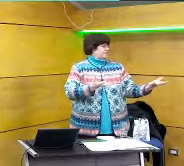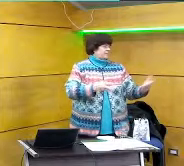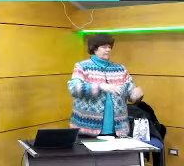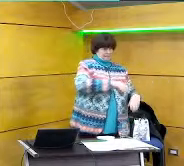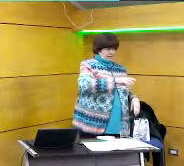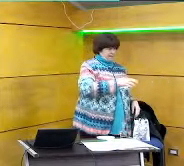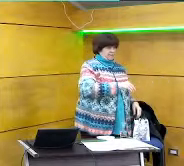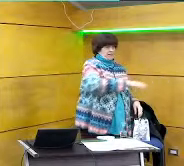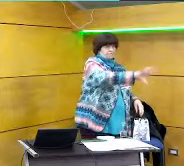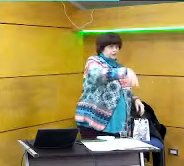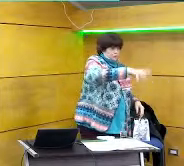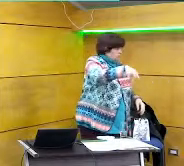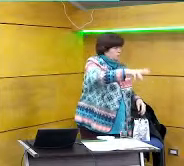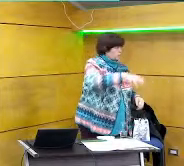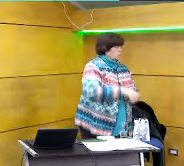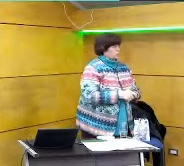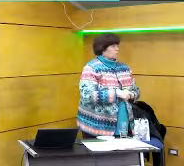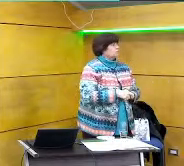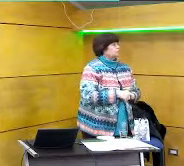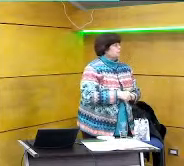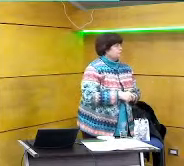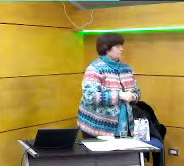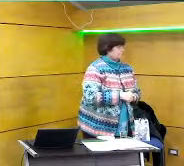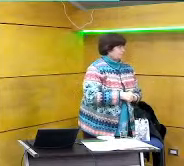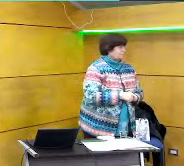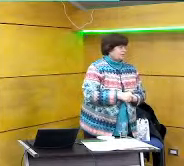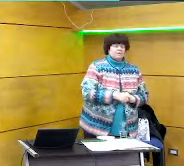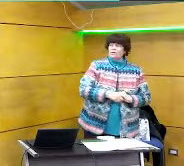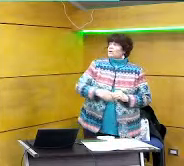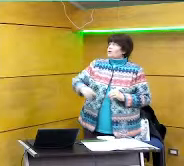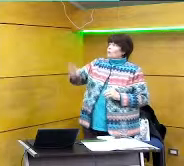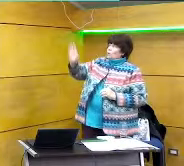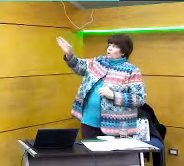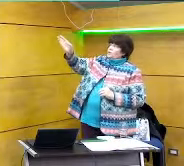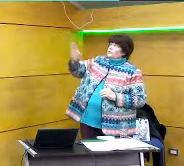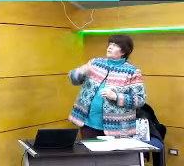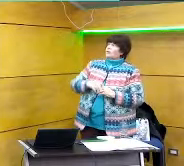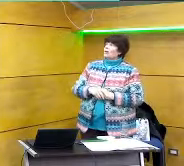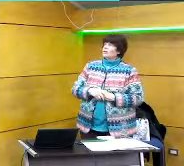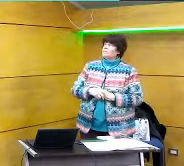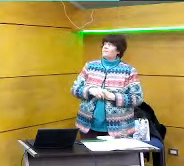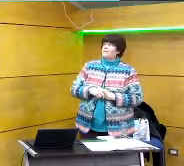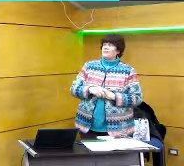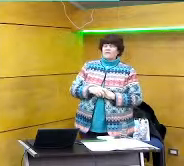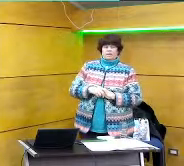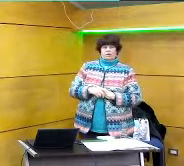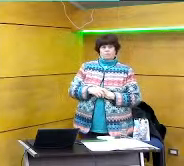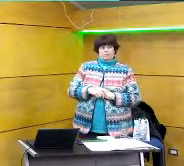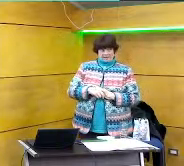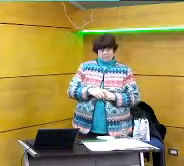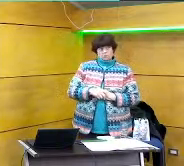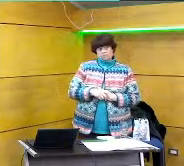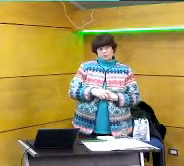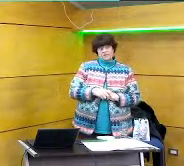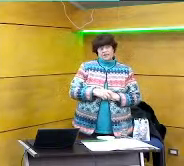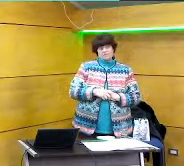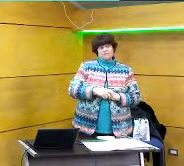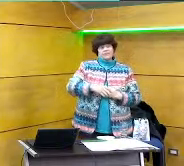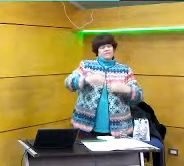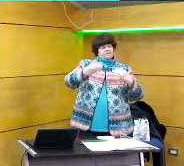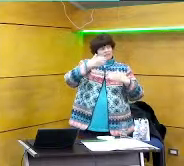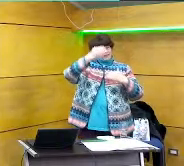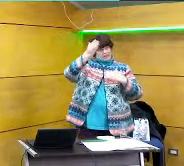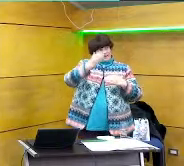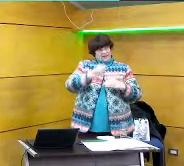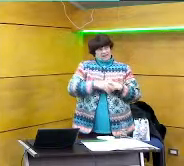the idea, and then after you work the room. Or you can call up the actual printout